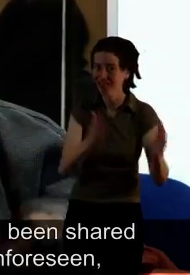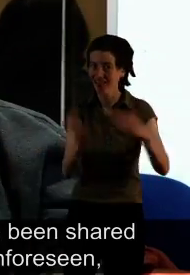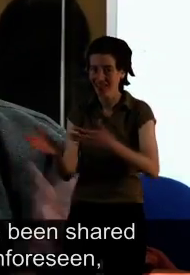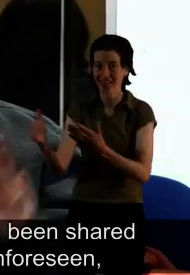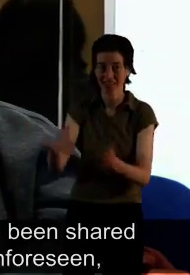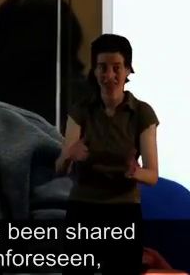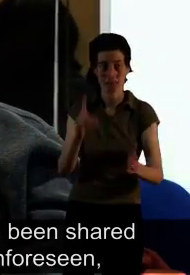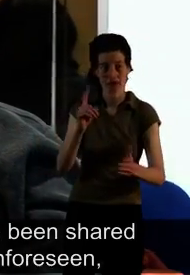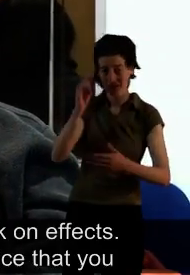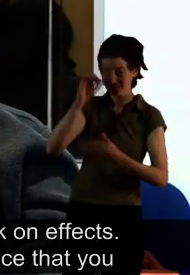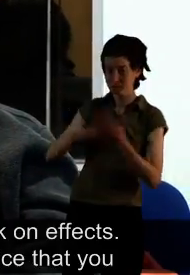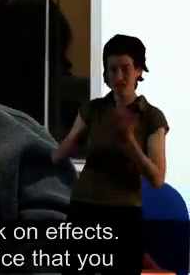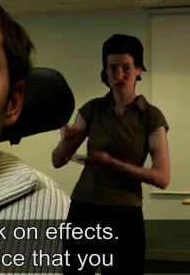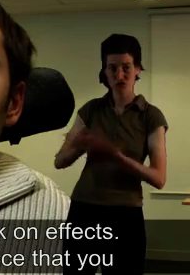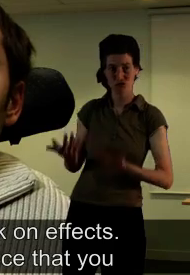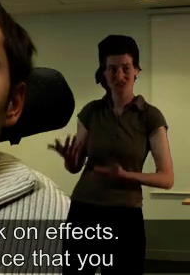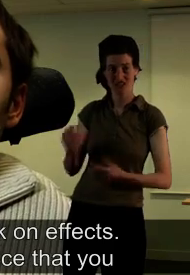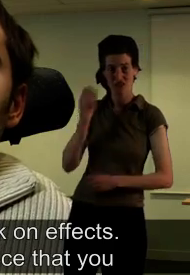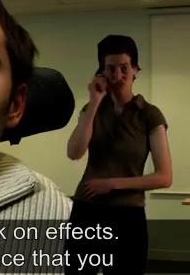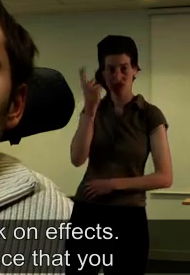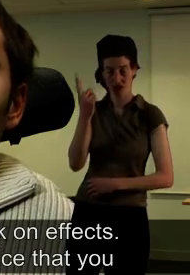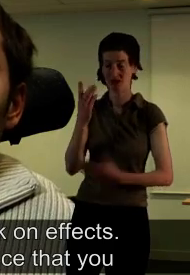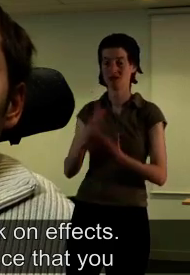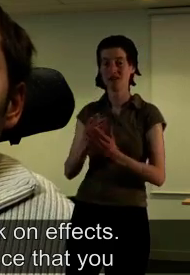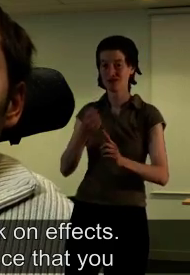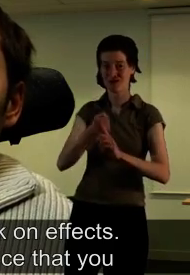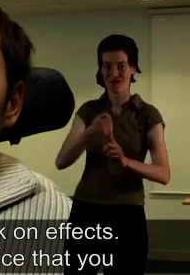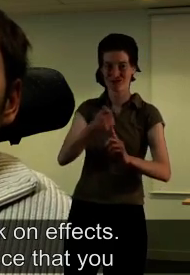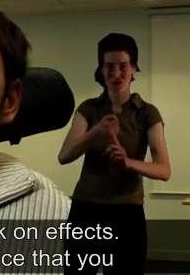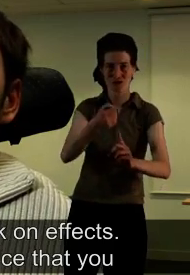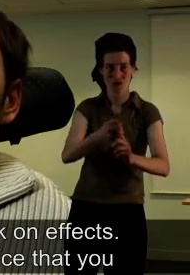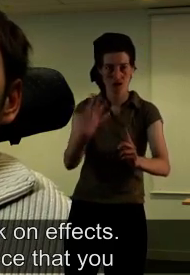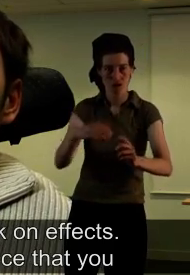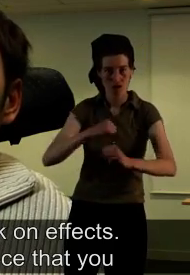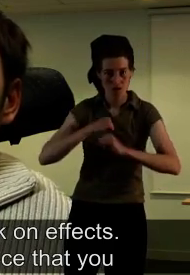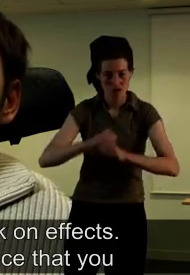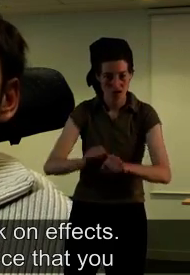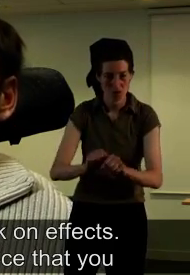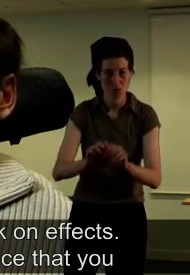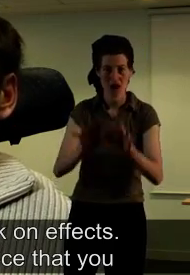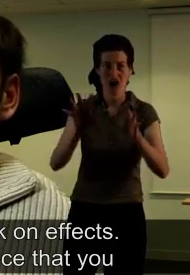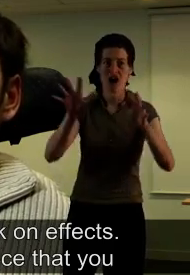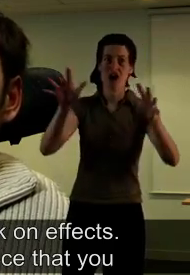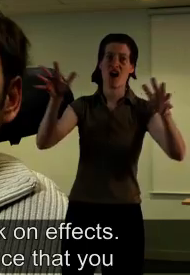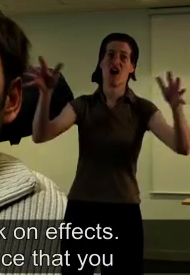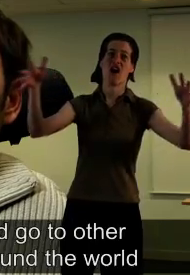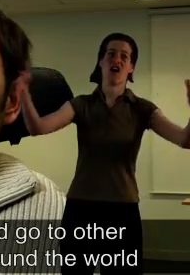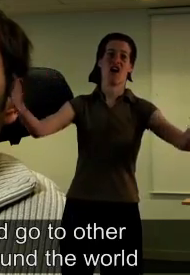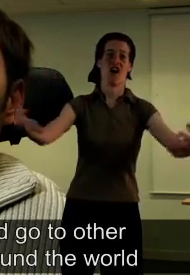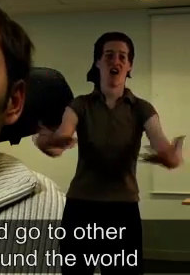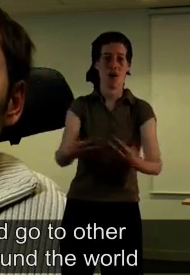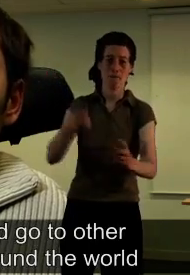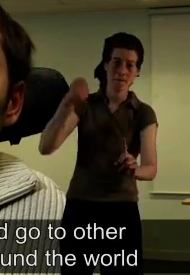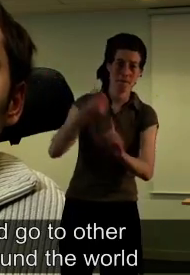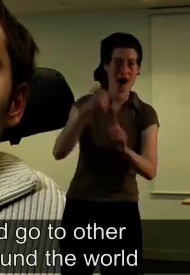there's been some very unforeseen but very big and impressive knock-on effects, and essentially it just amplifies the voice that you want